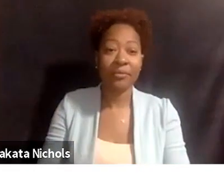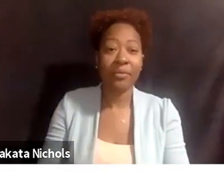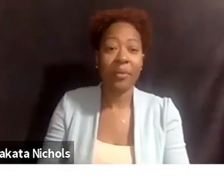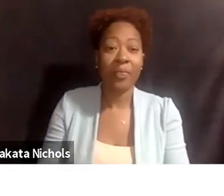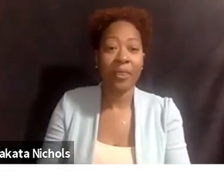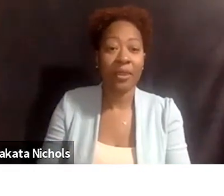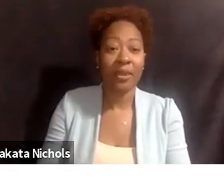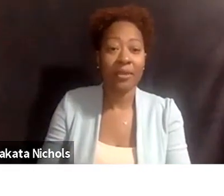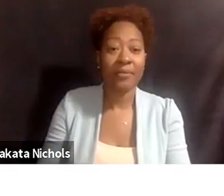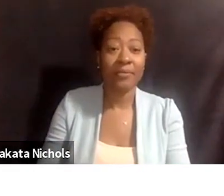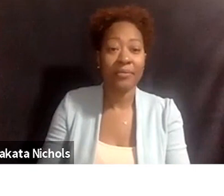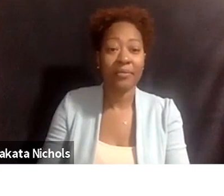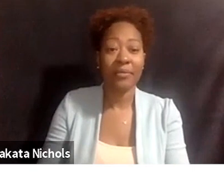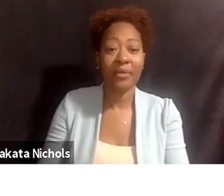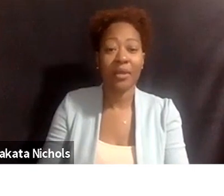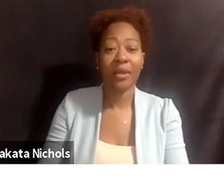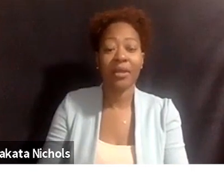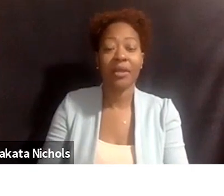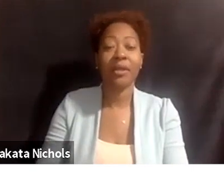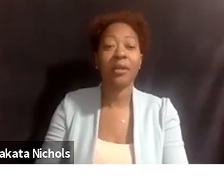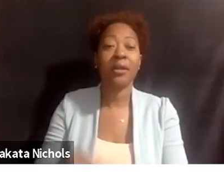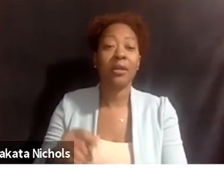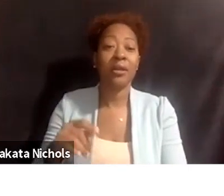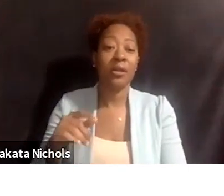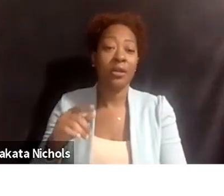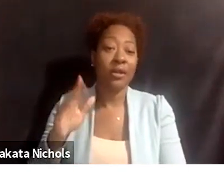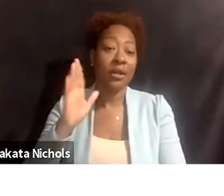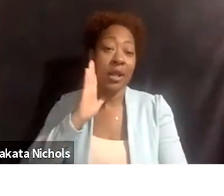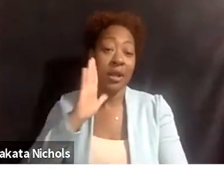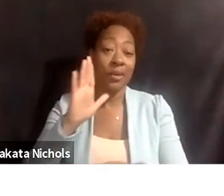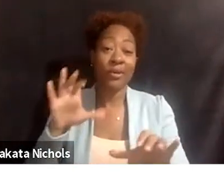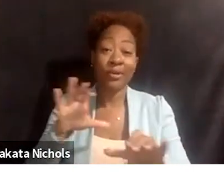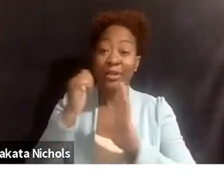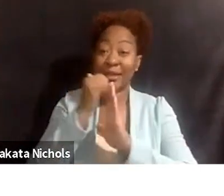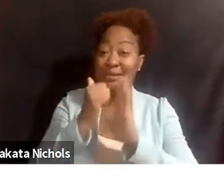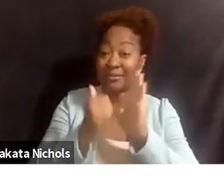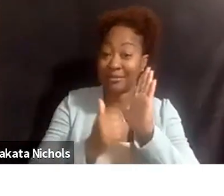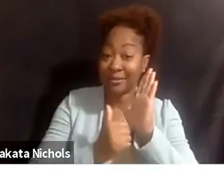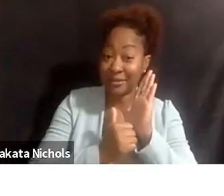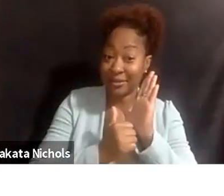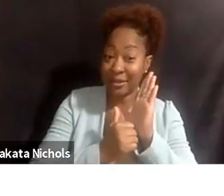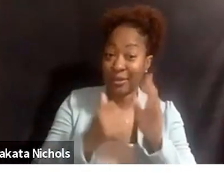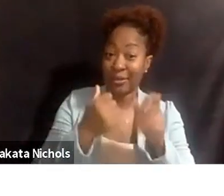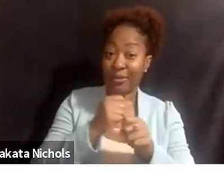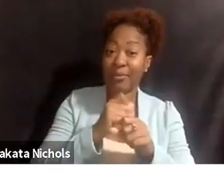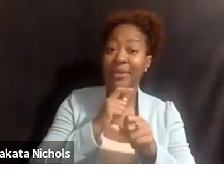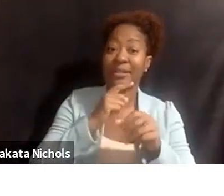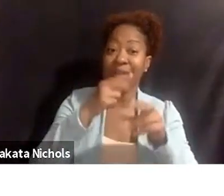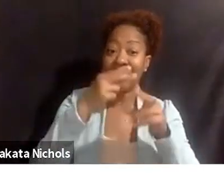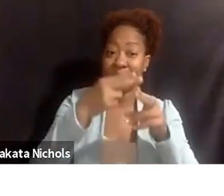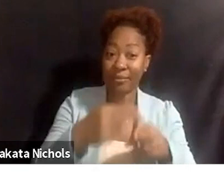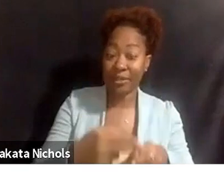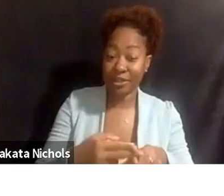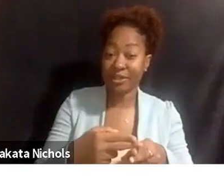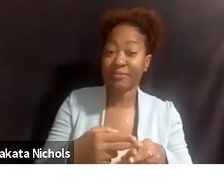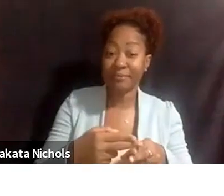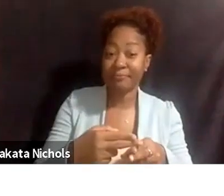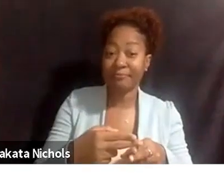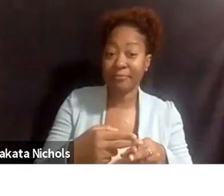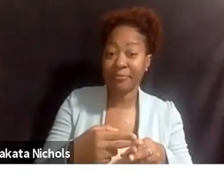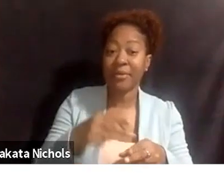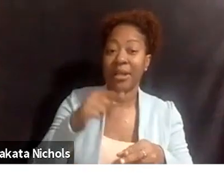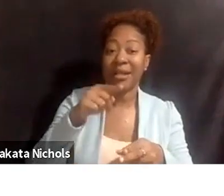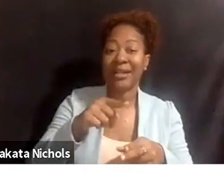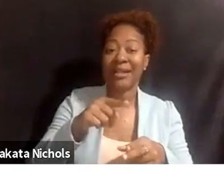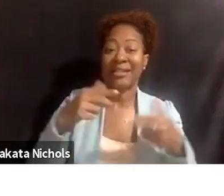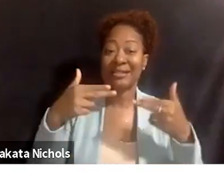Okay, so we are going to, I'm going to go through the agenda. And I do want to mention, even right from the start, that this slide deck